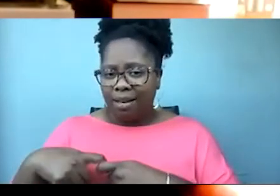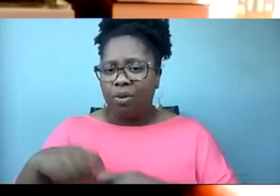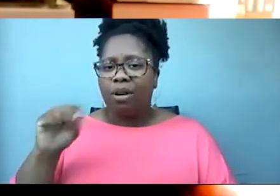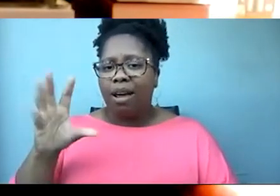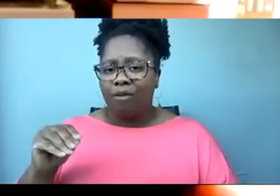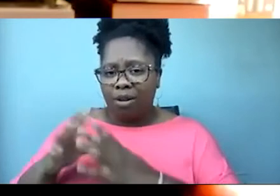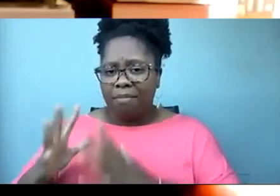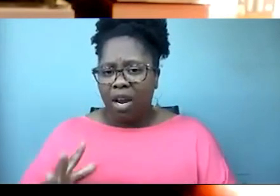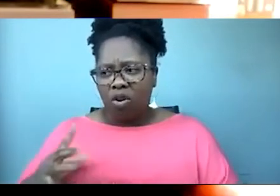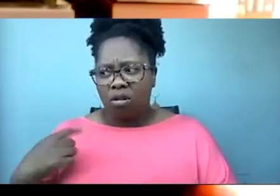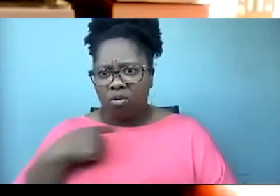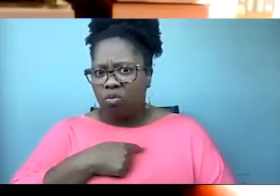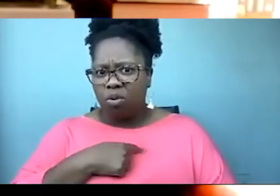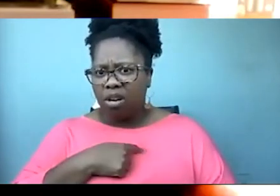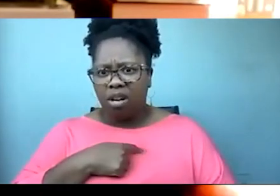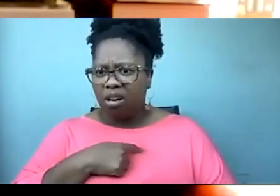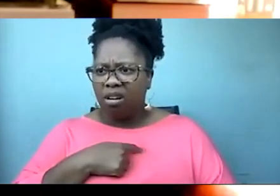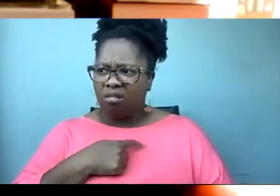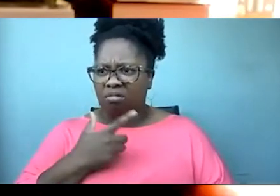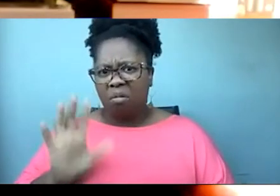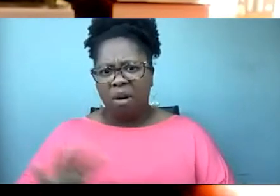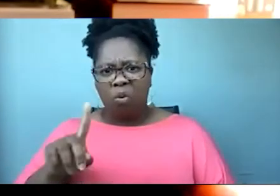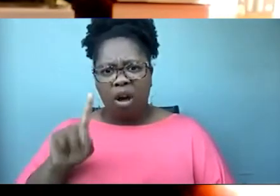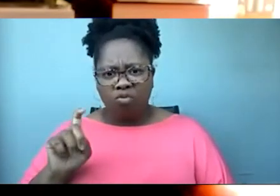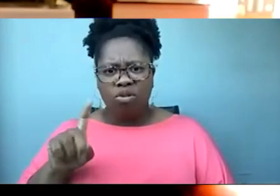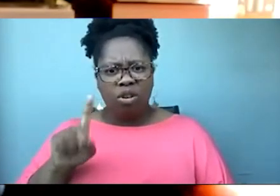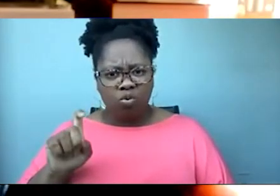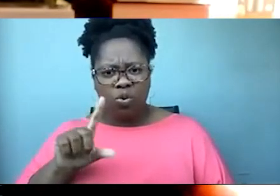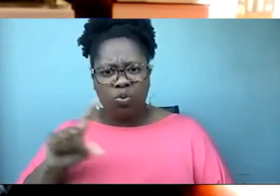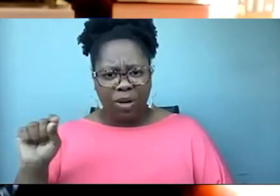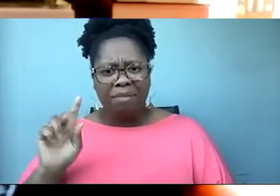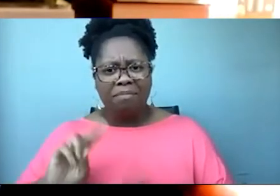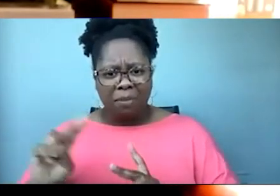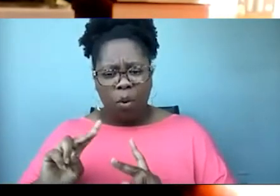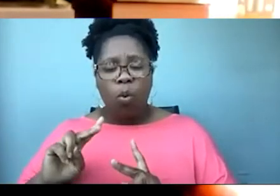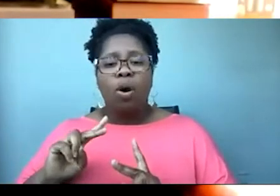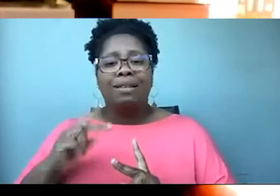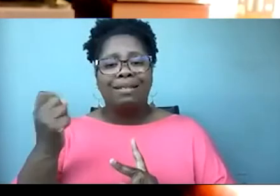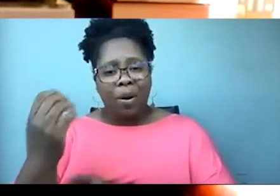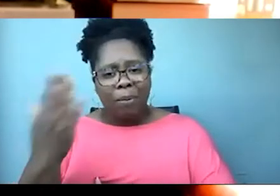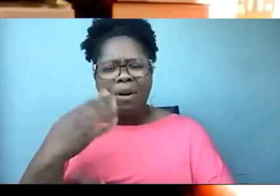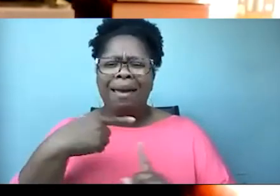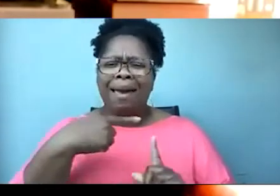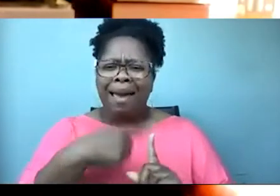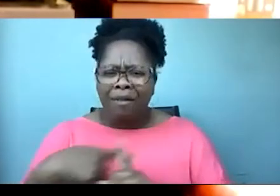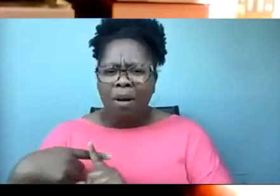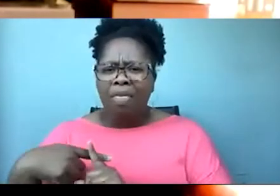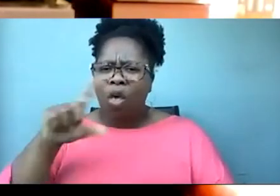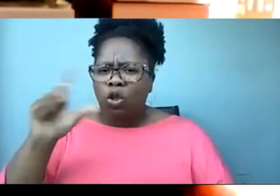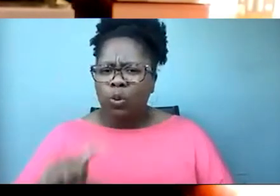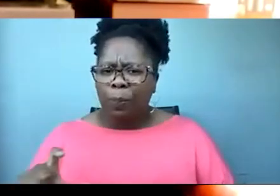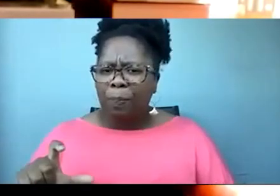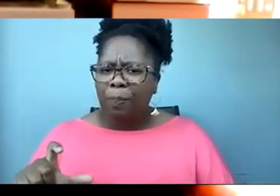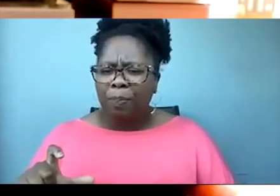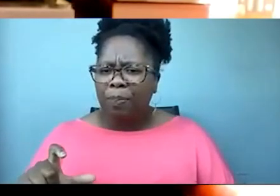every month on Zoom. And of course, we don't all have access to Zoom. And so that's